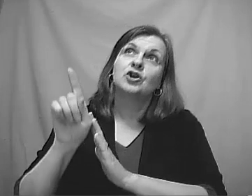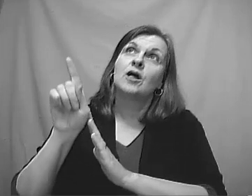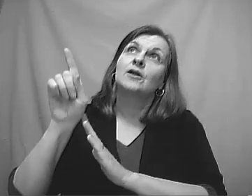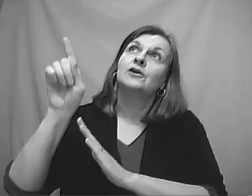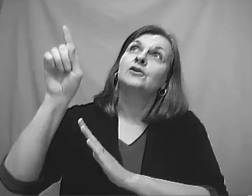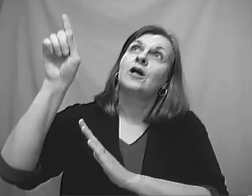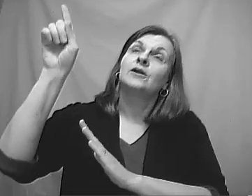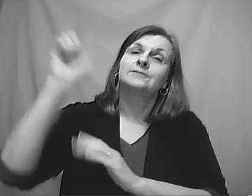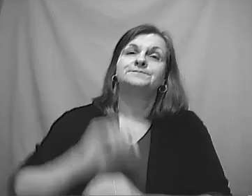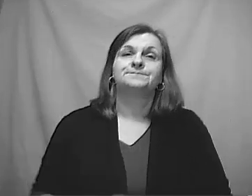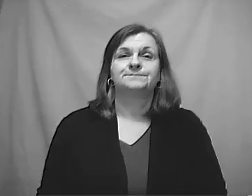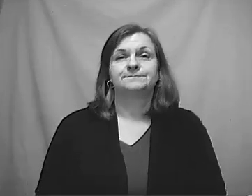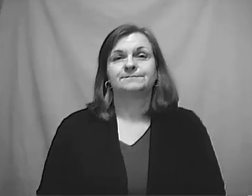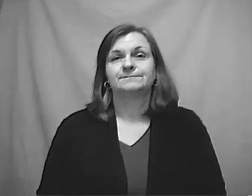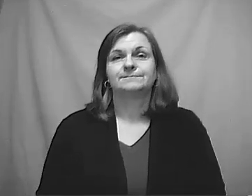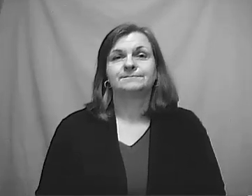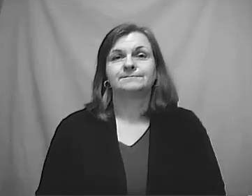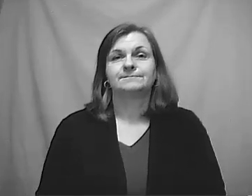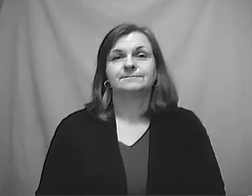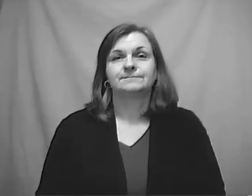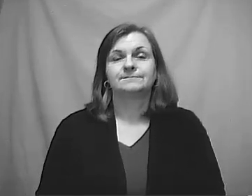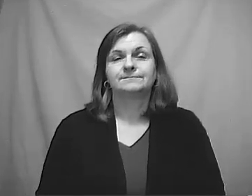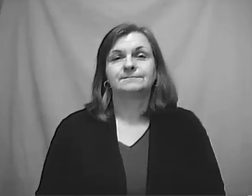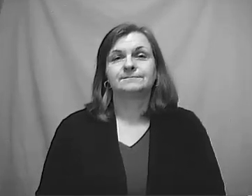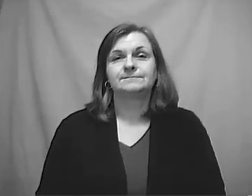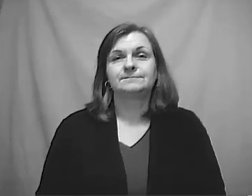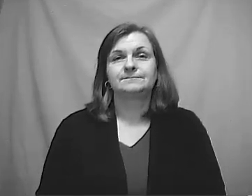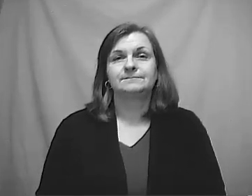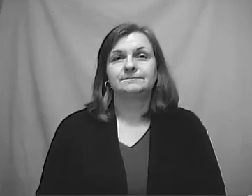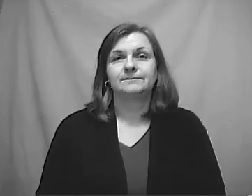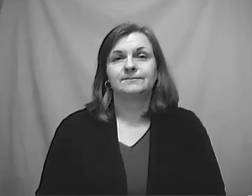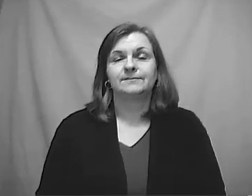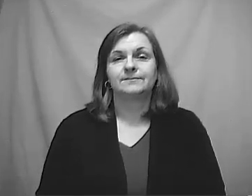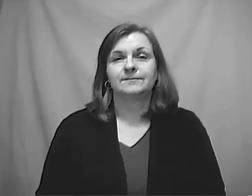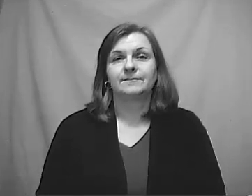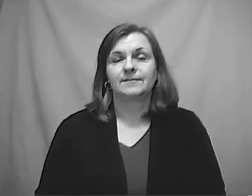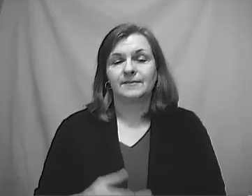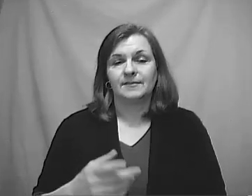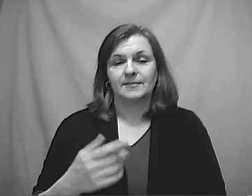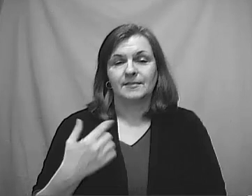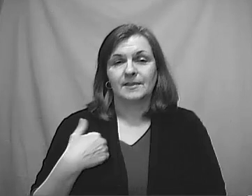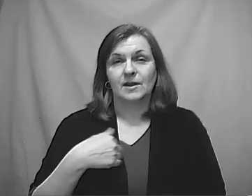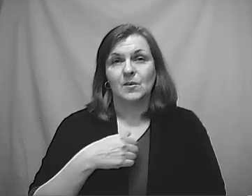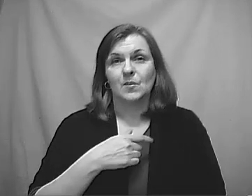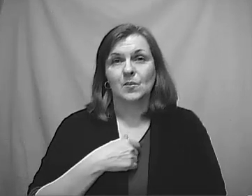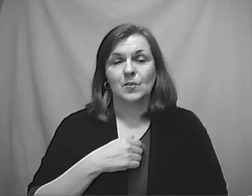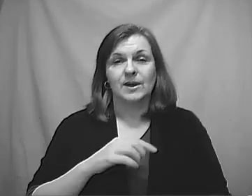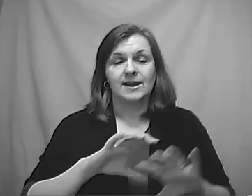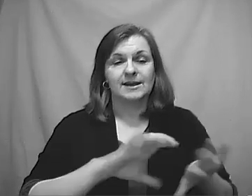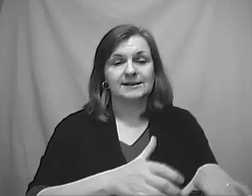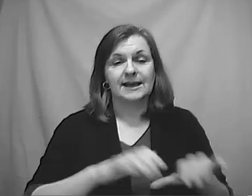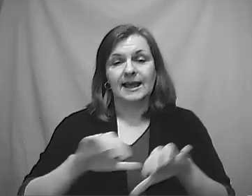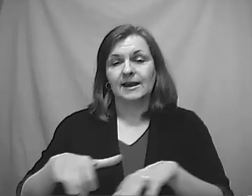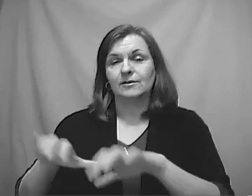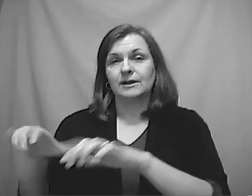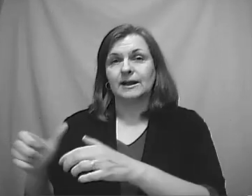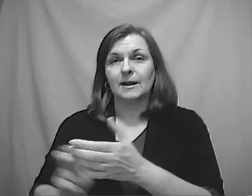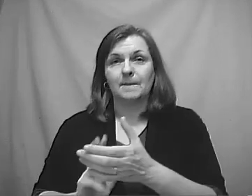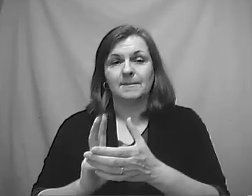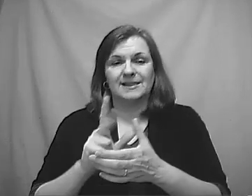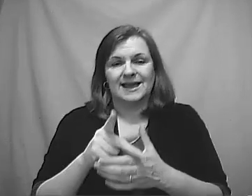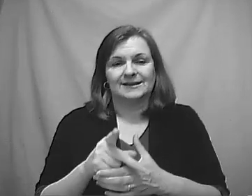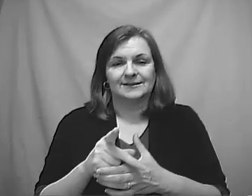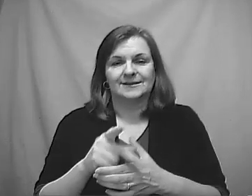would be getting taller and taller and taller. Plants are categorized not so much on how they